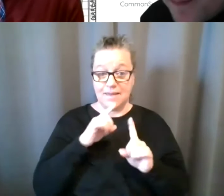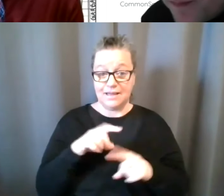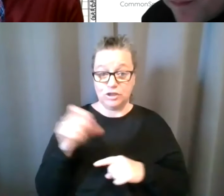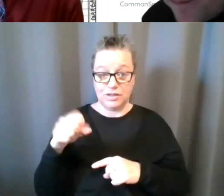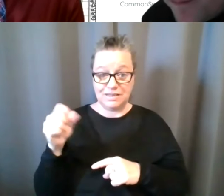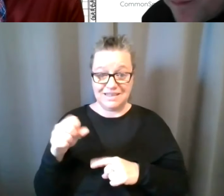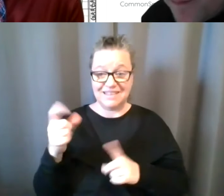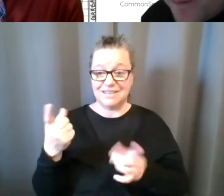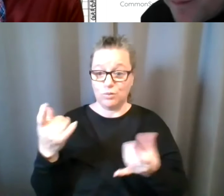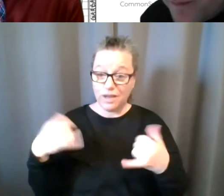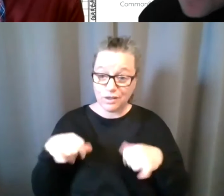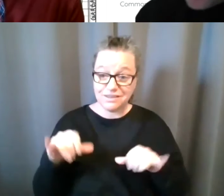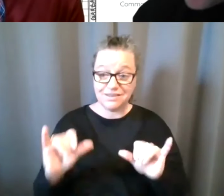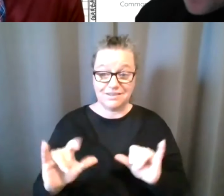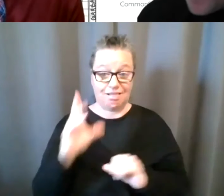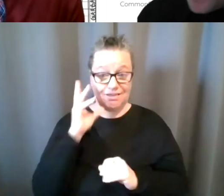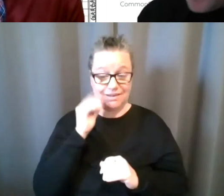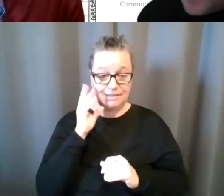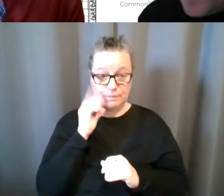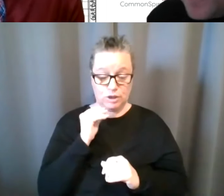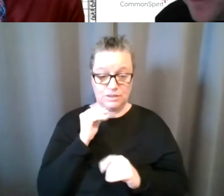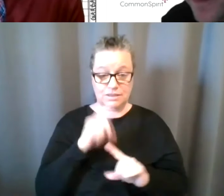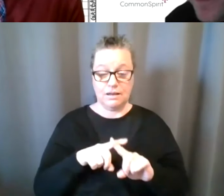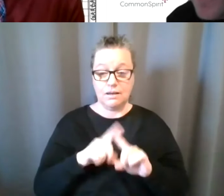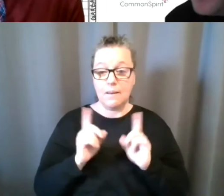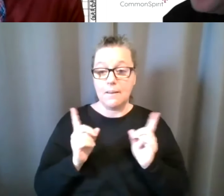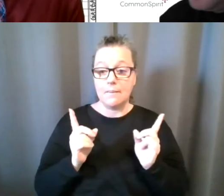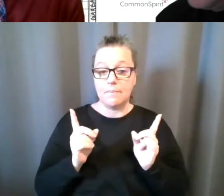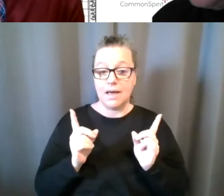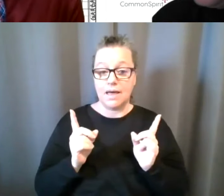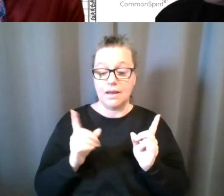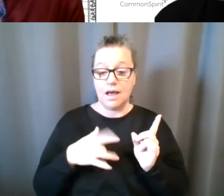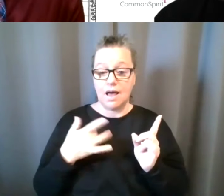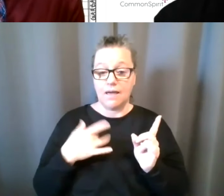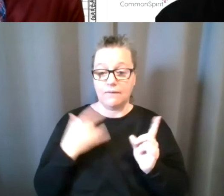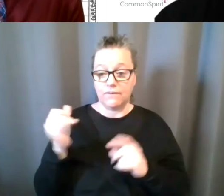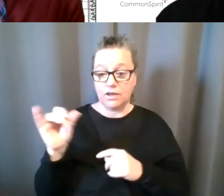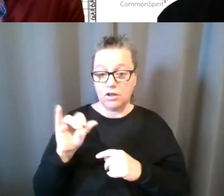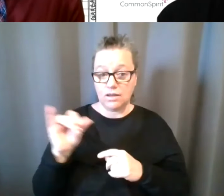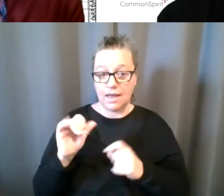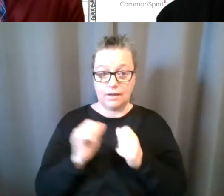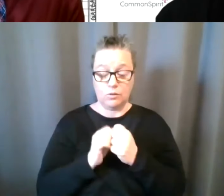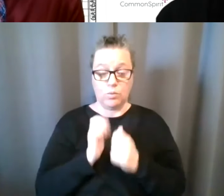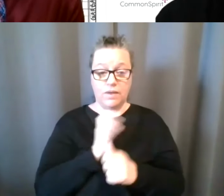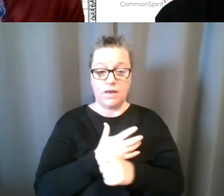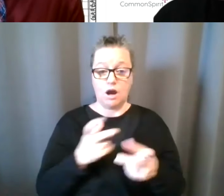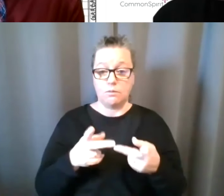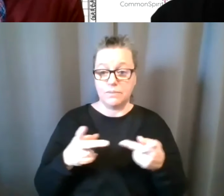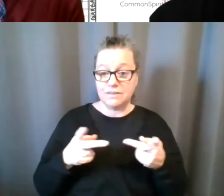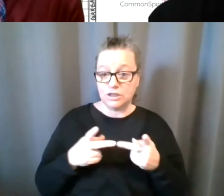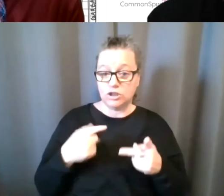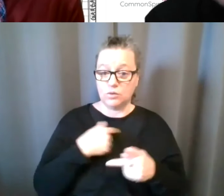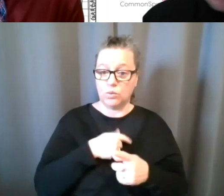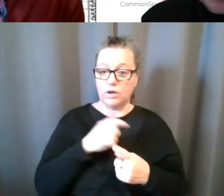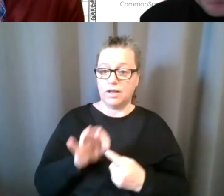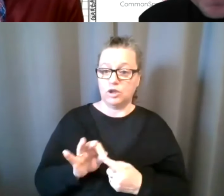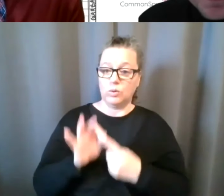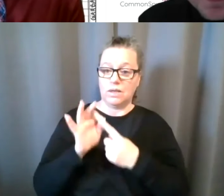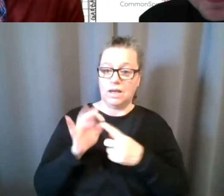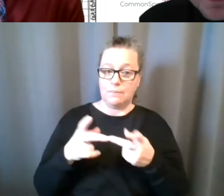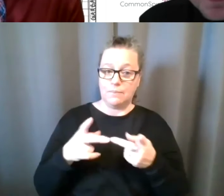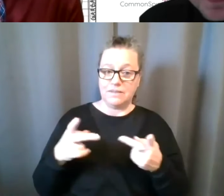and we are still experiencing it. I feel like, with our position, Nate and I are kind of in unique positions. We